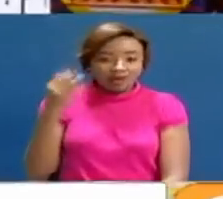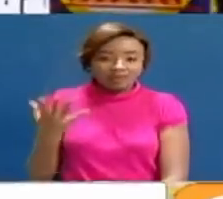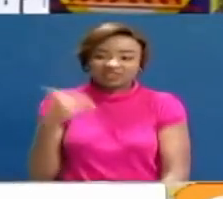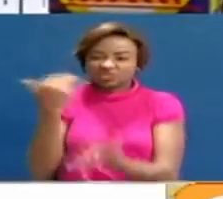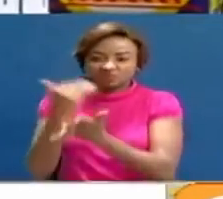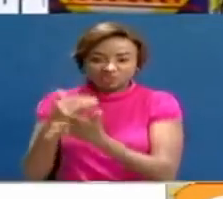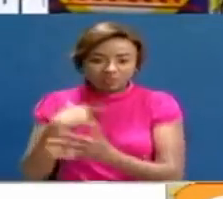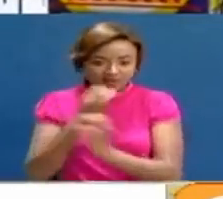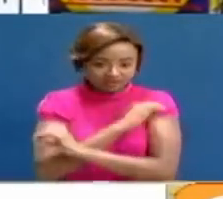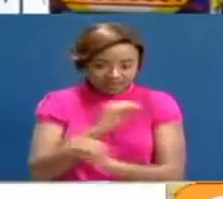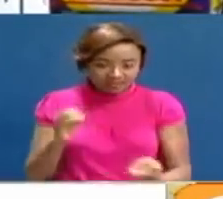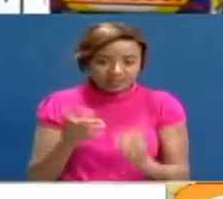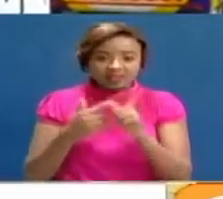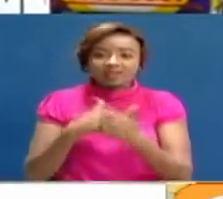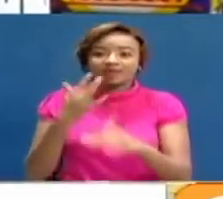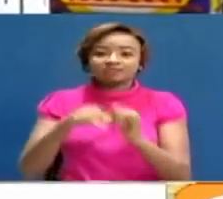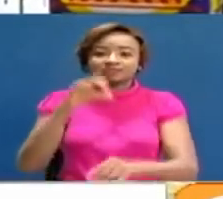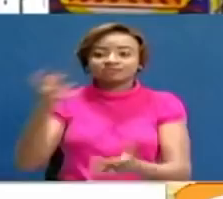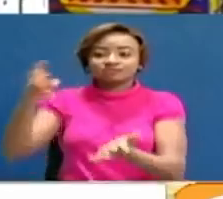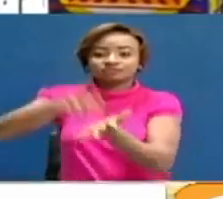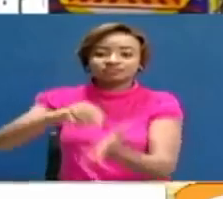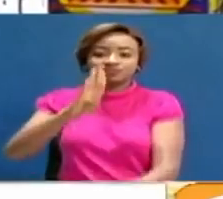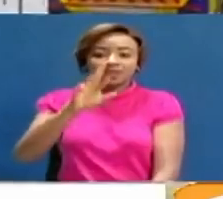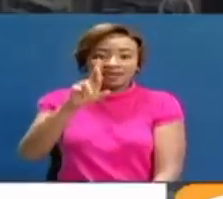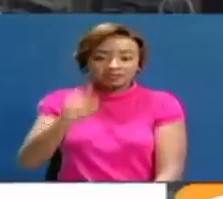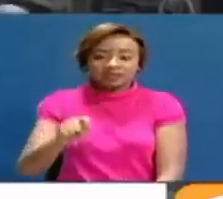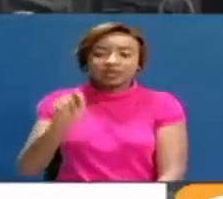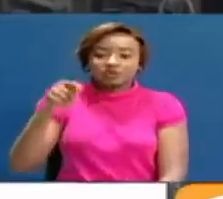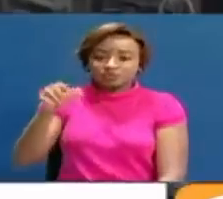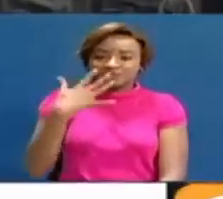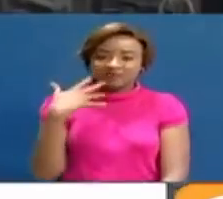and a further connection with a BRT bus, will cost you 500 shillings.